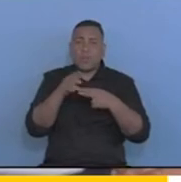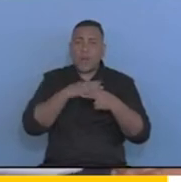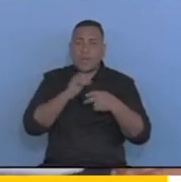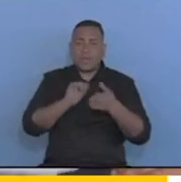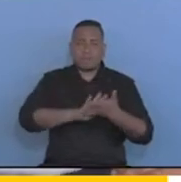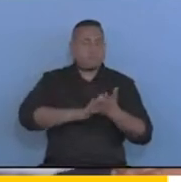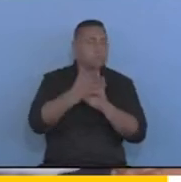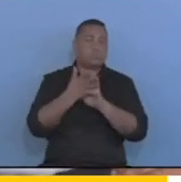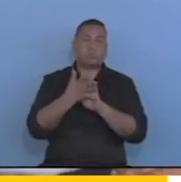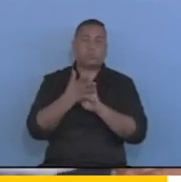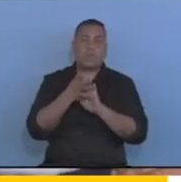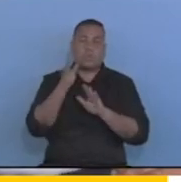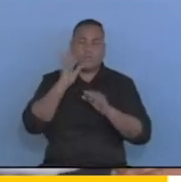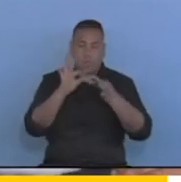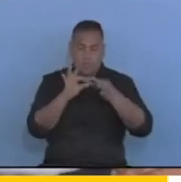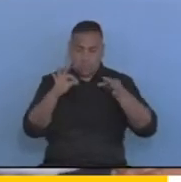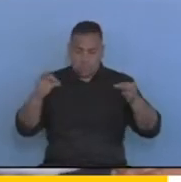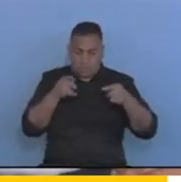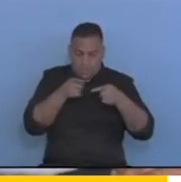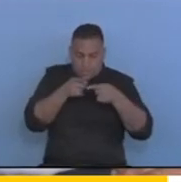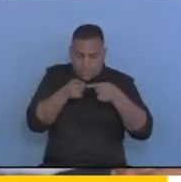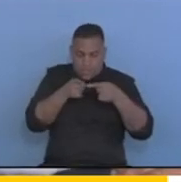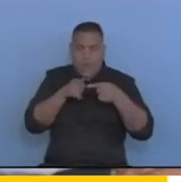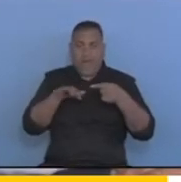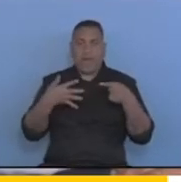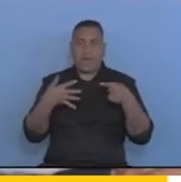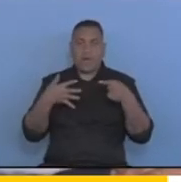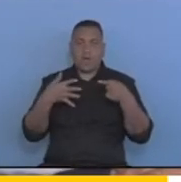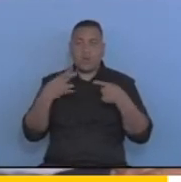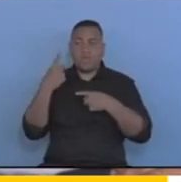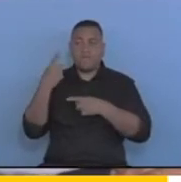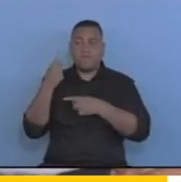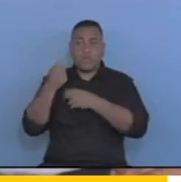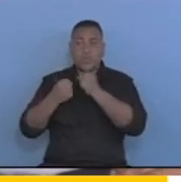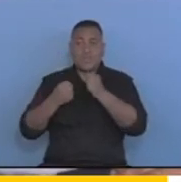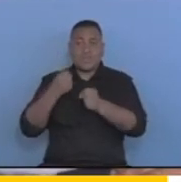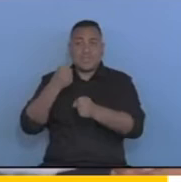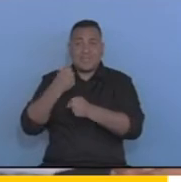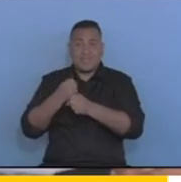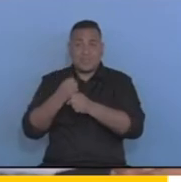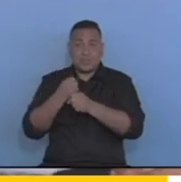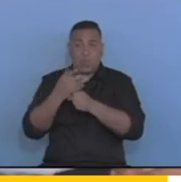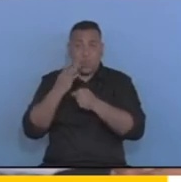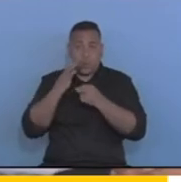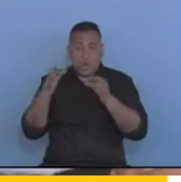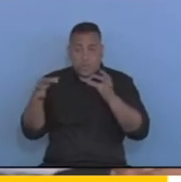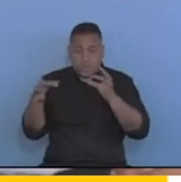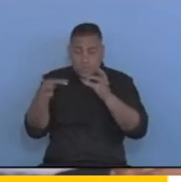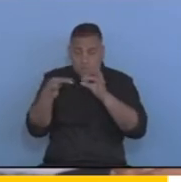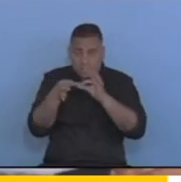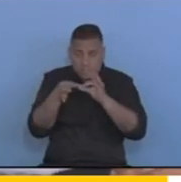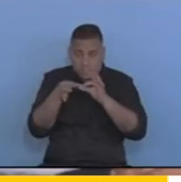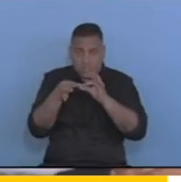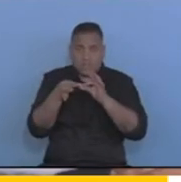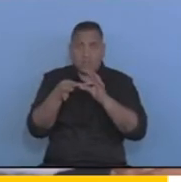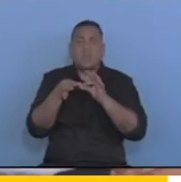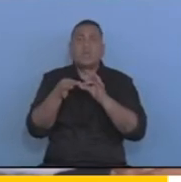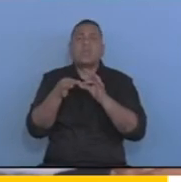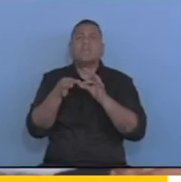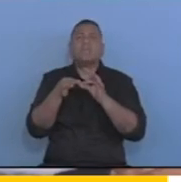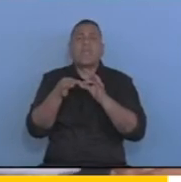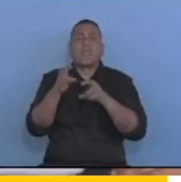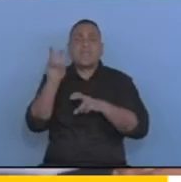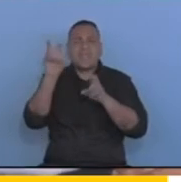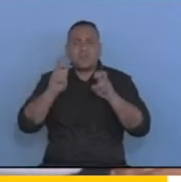which won't surface now immediately. But after a couple of years, while that cable has been carrying that current